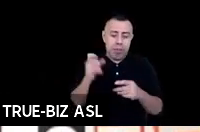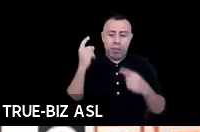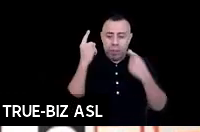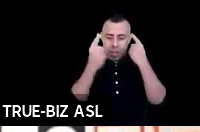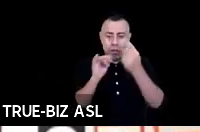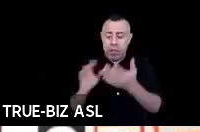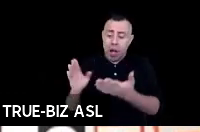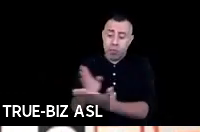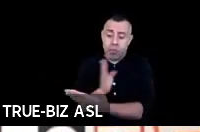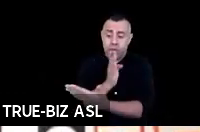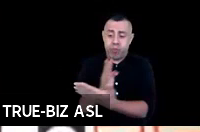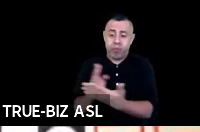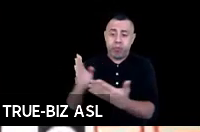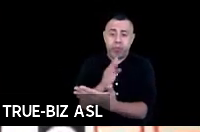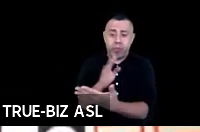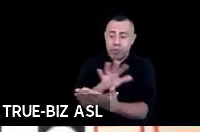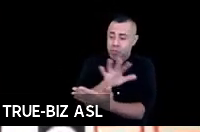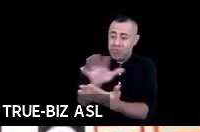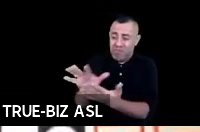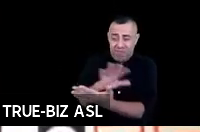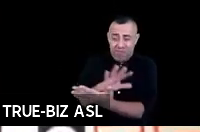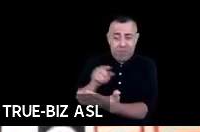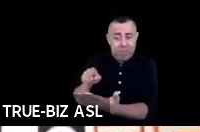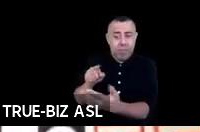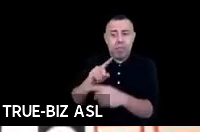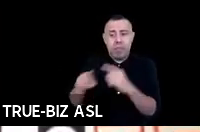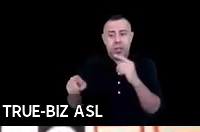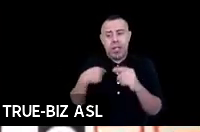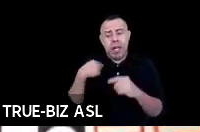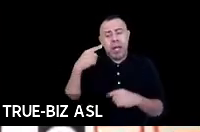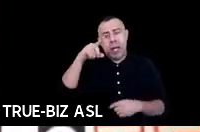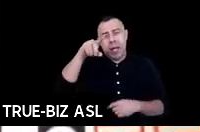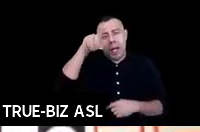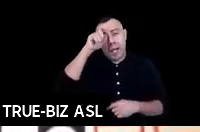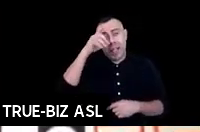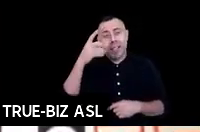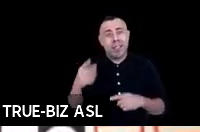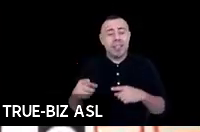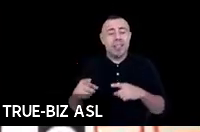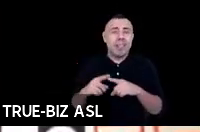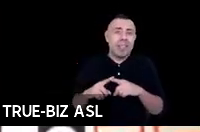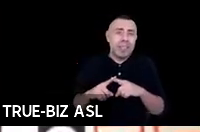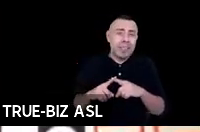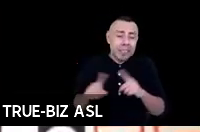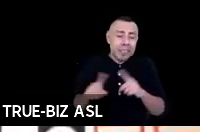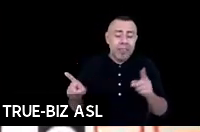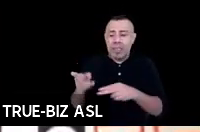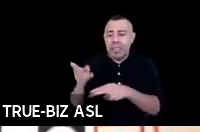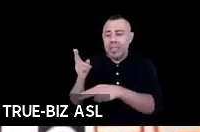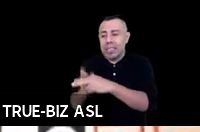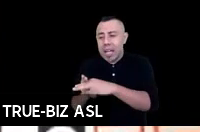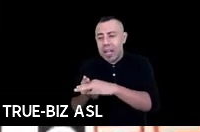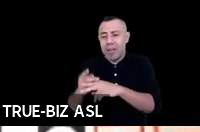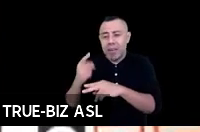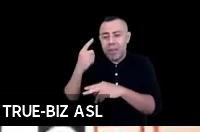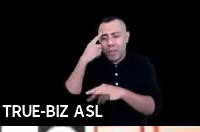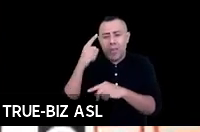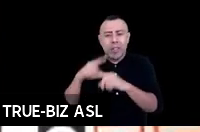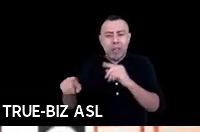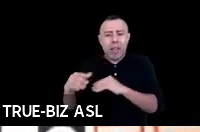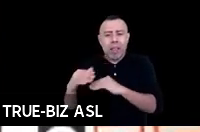But a part of me does wonder if perhaps having the different names for the different levels might